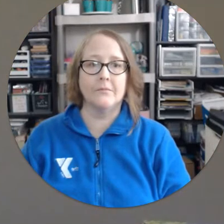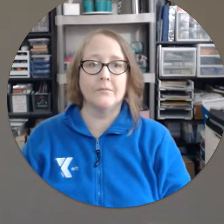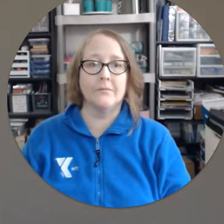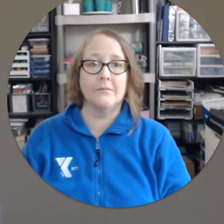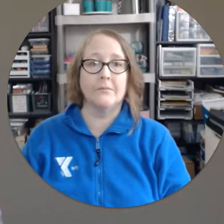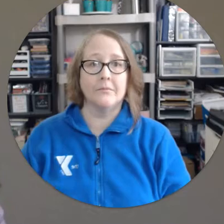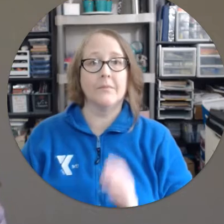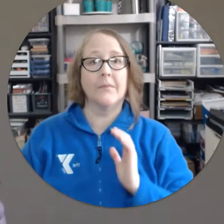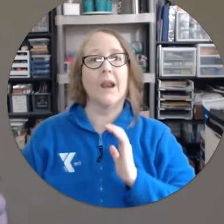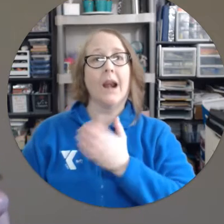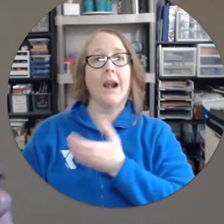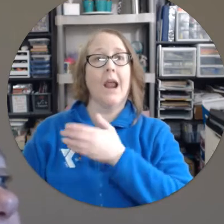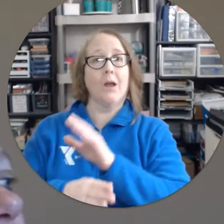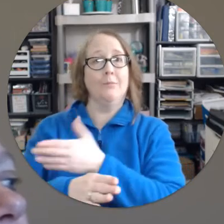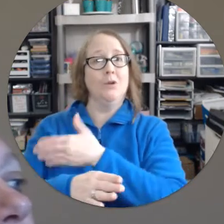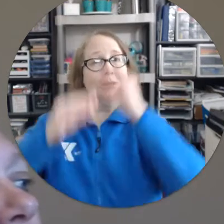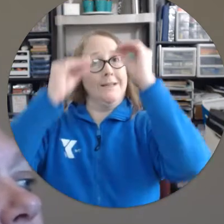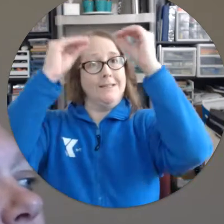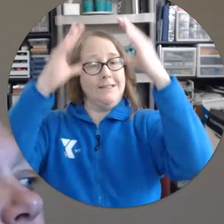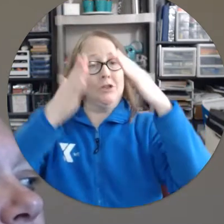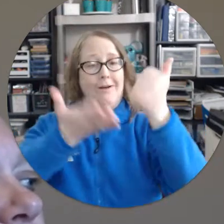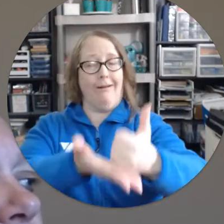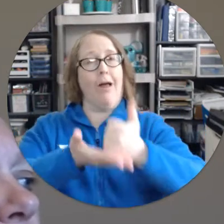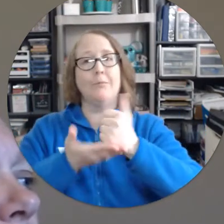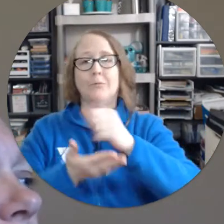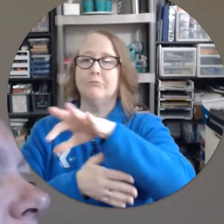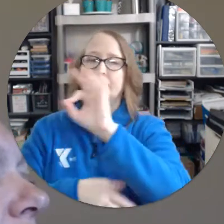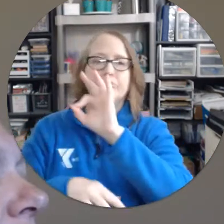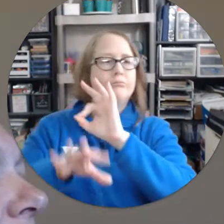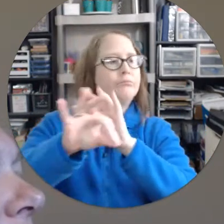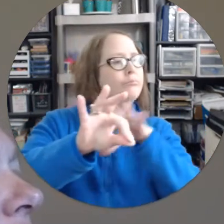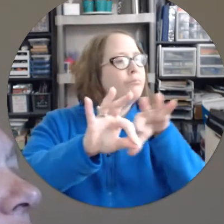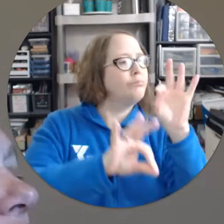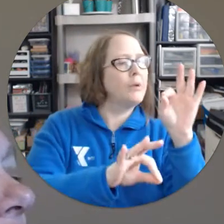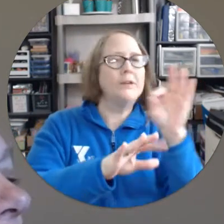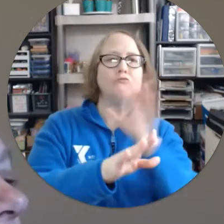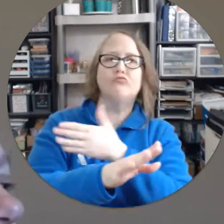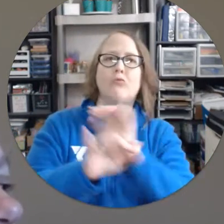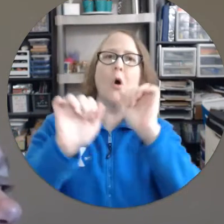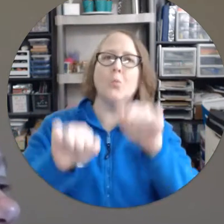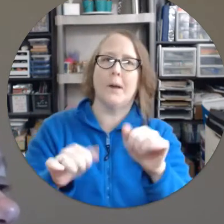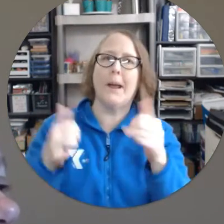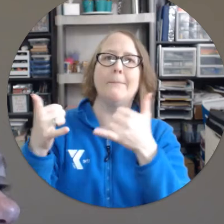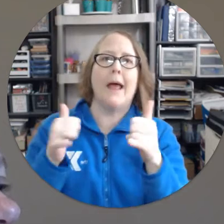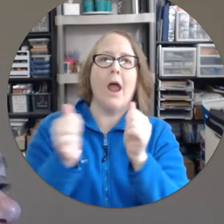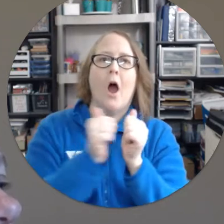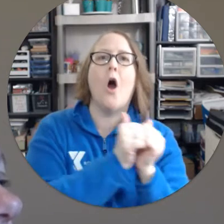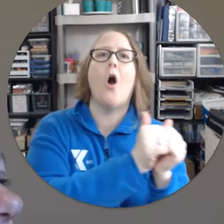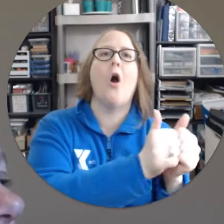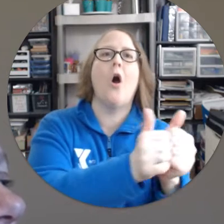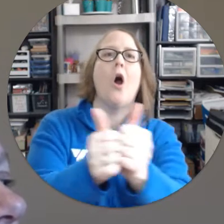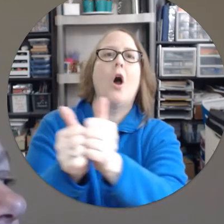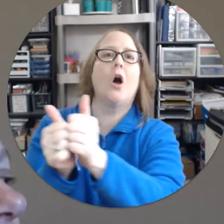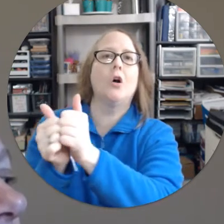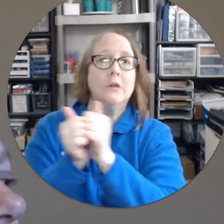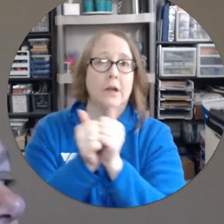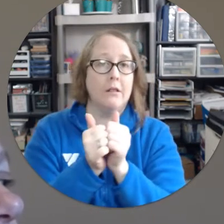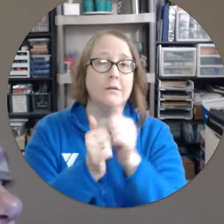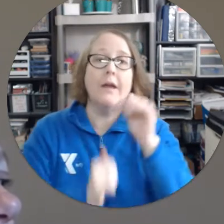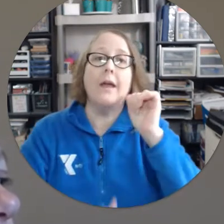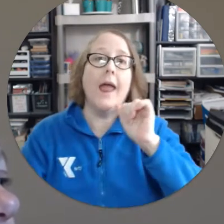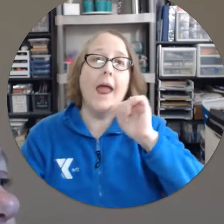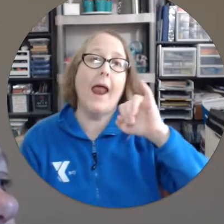Our music teacher helped us pick out pieces we could play all together. Aunt